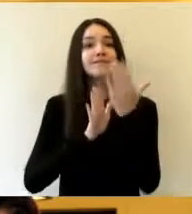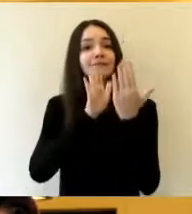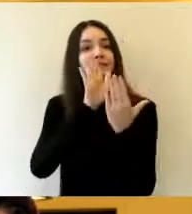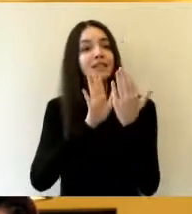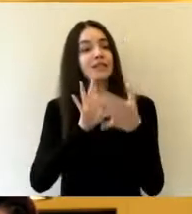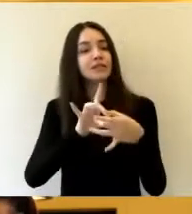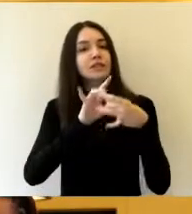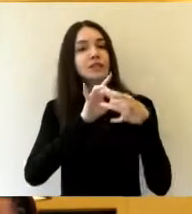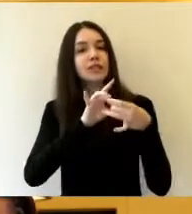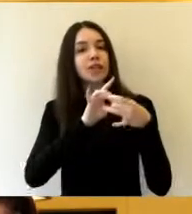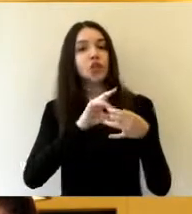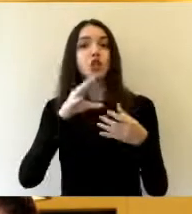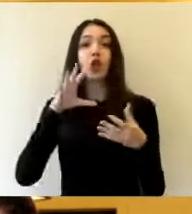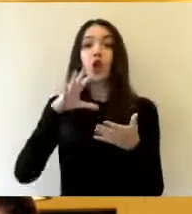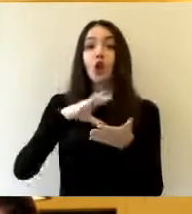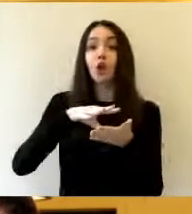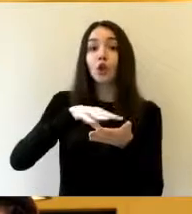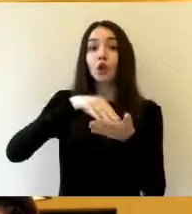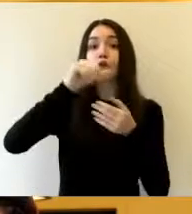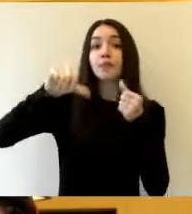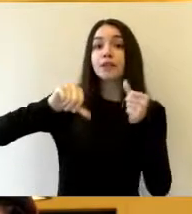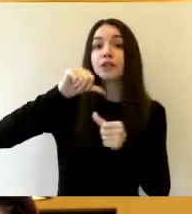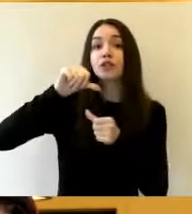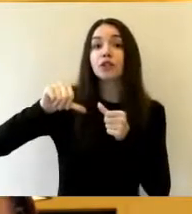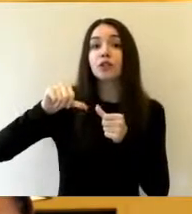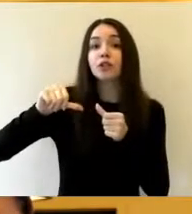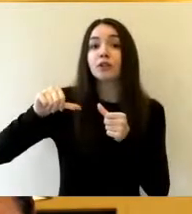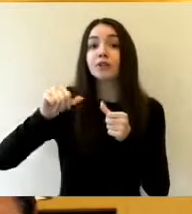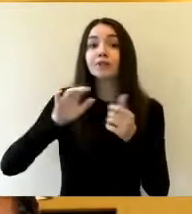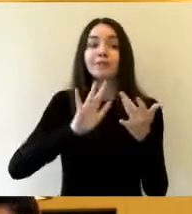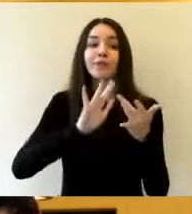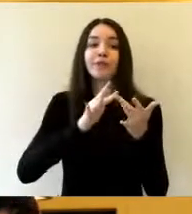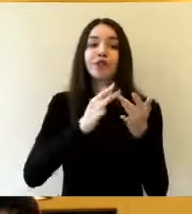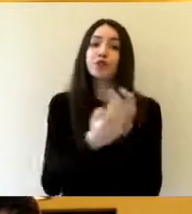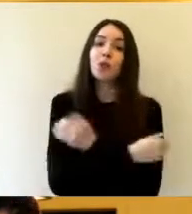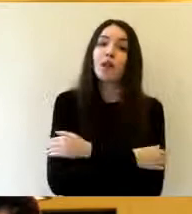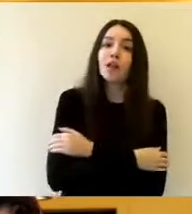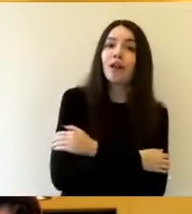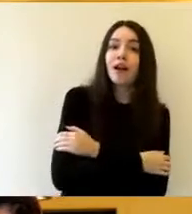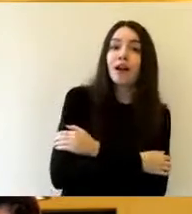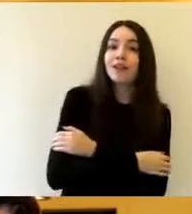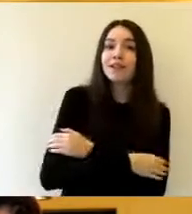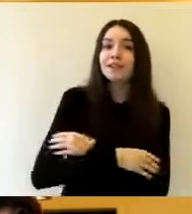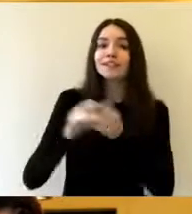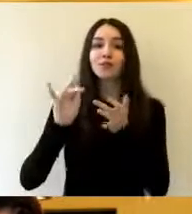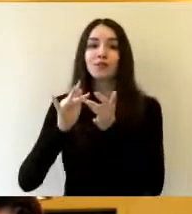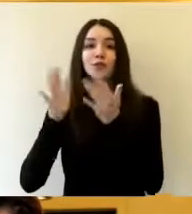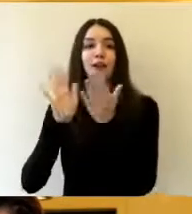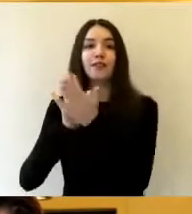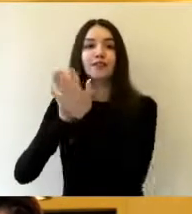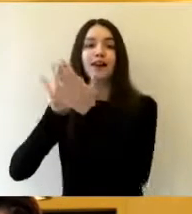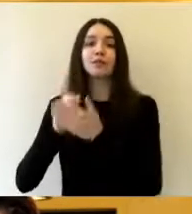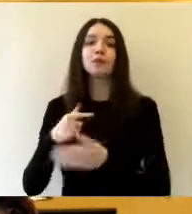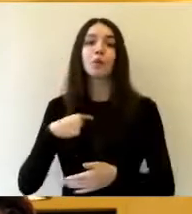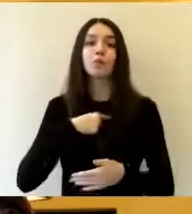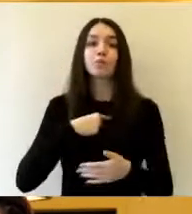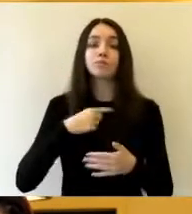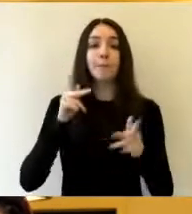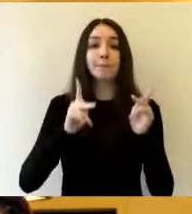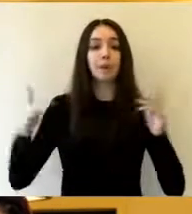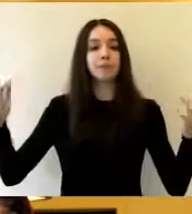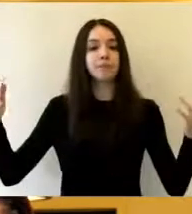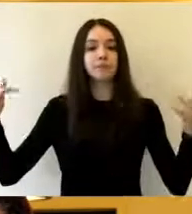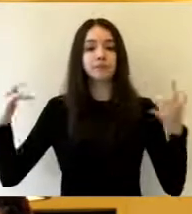connections, in learning from others, in virtual hugs and digital high fives. We bring together people who are driven